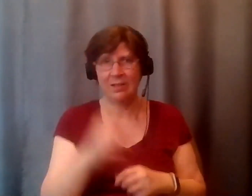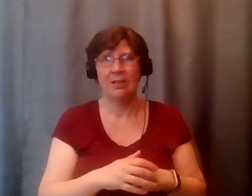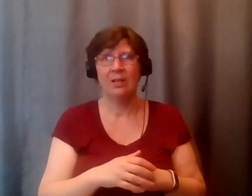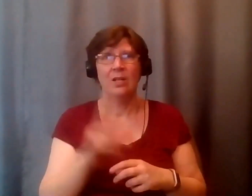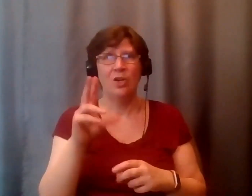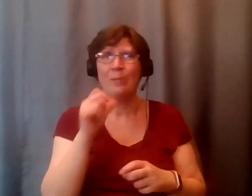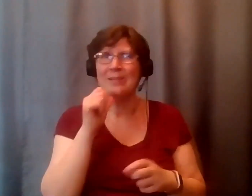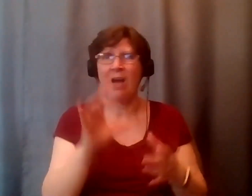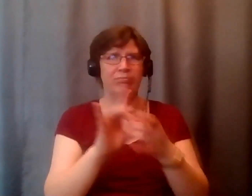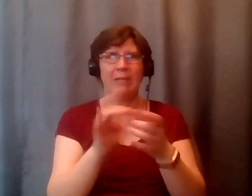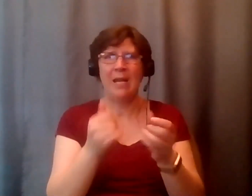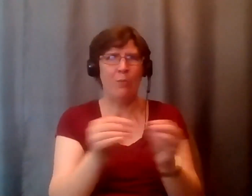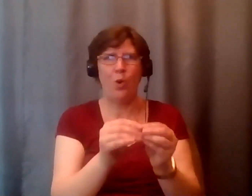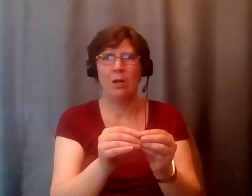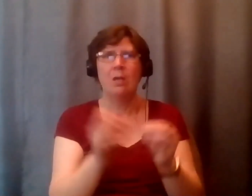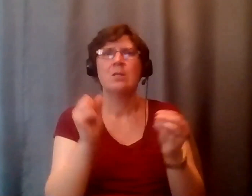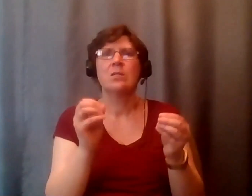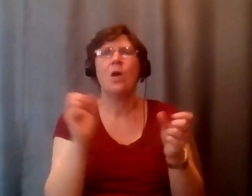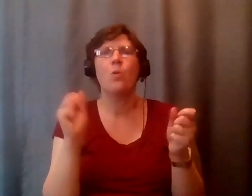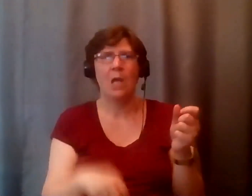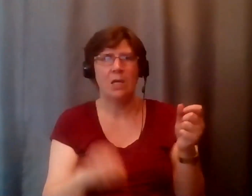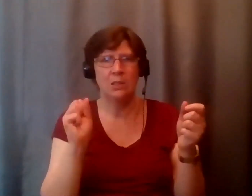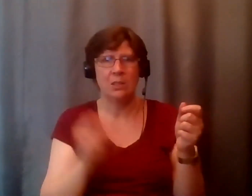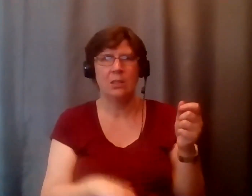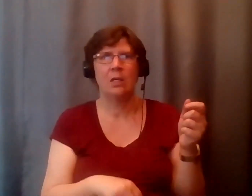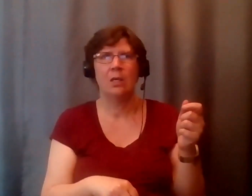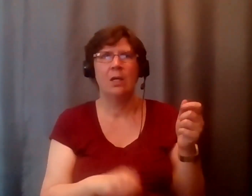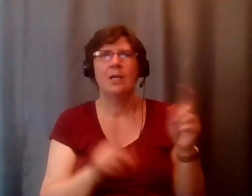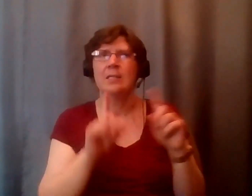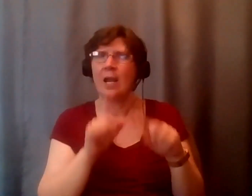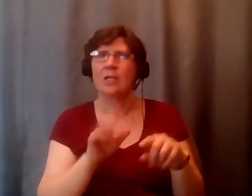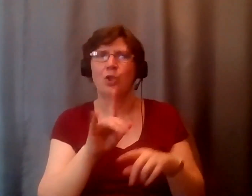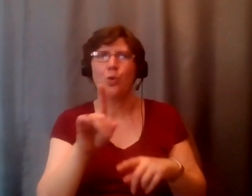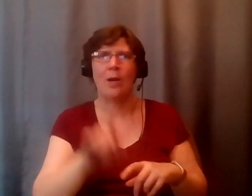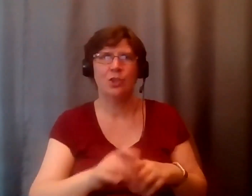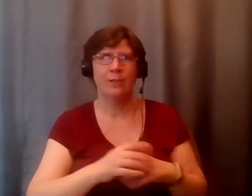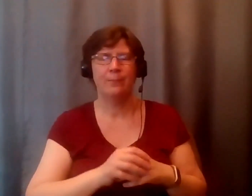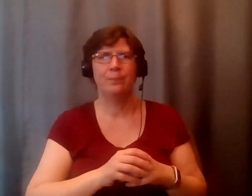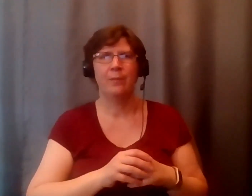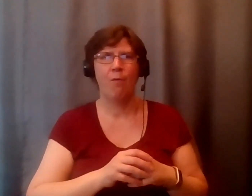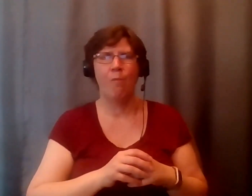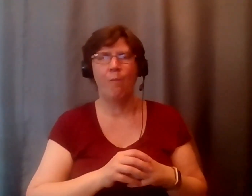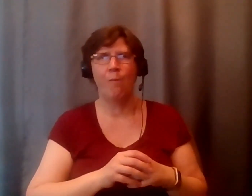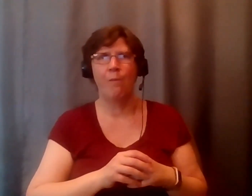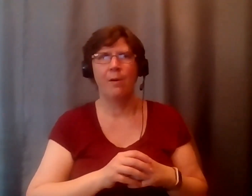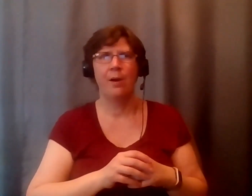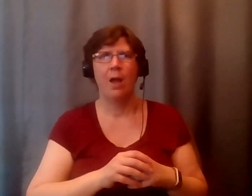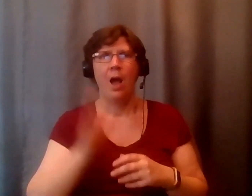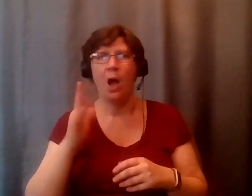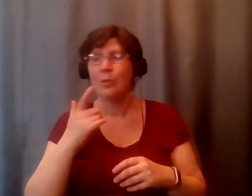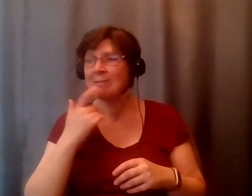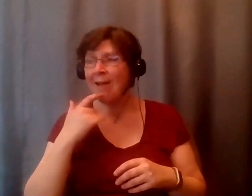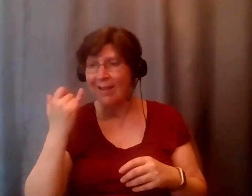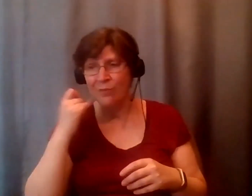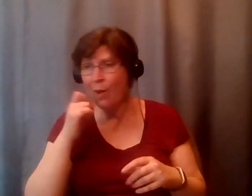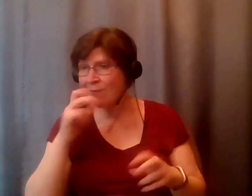on anymore. So yes, the comment period, just to answer your question, go ahead. I'm gonna say, if you haven't